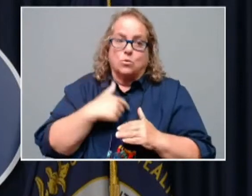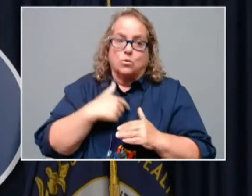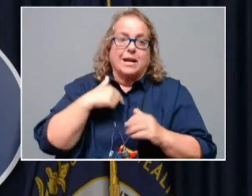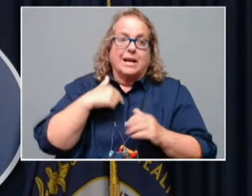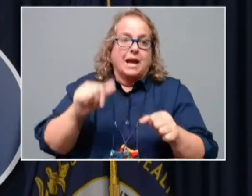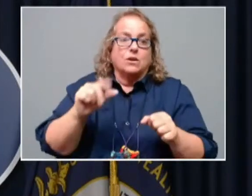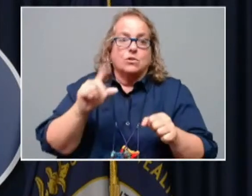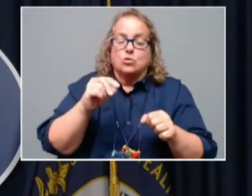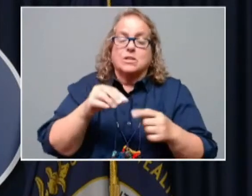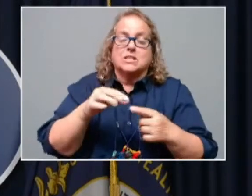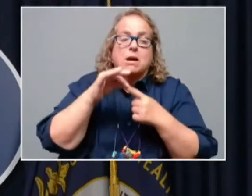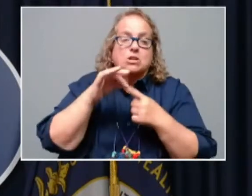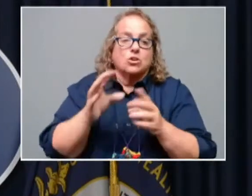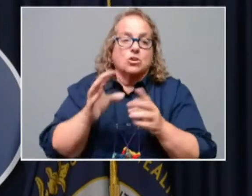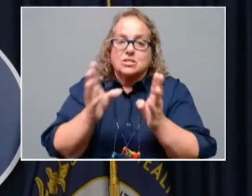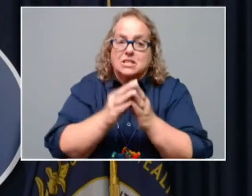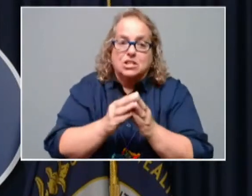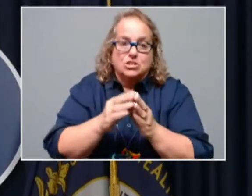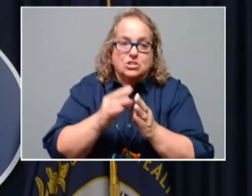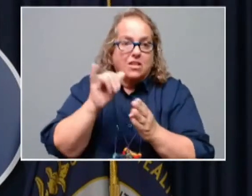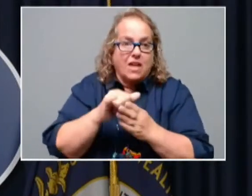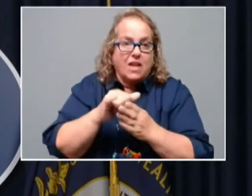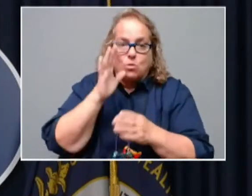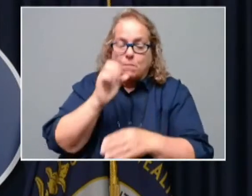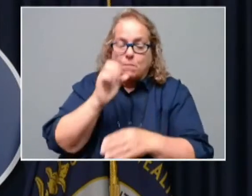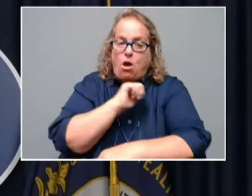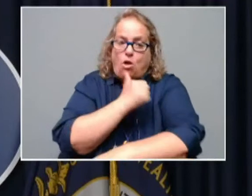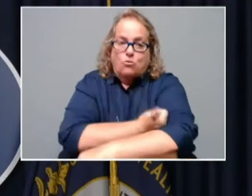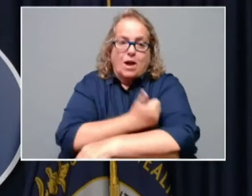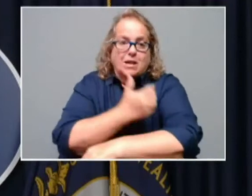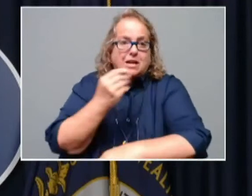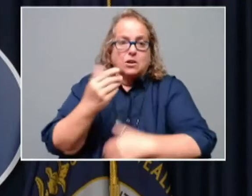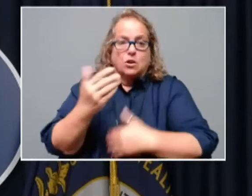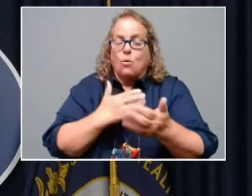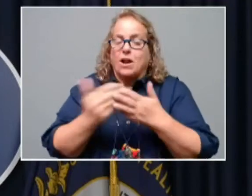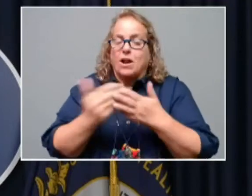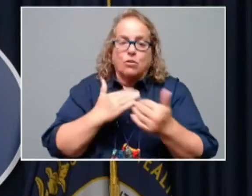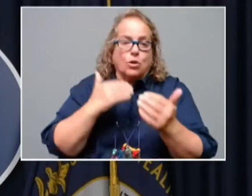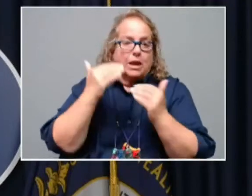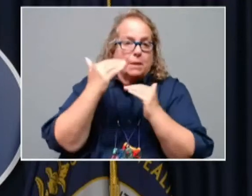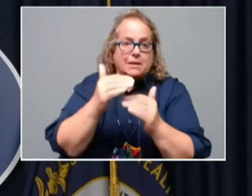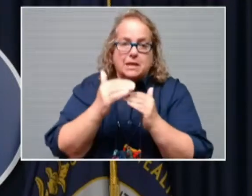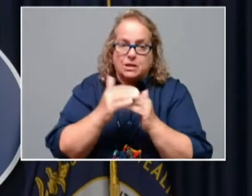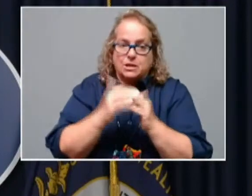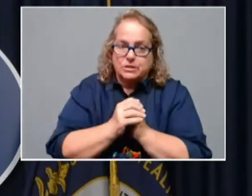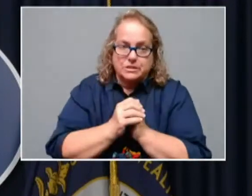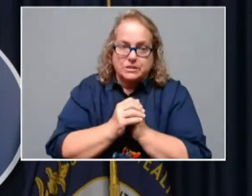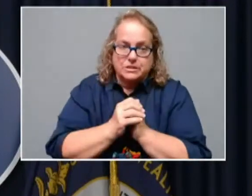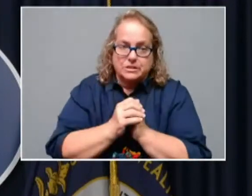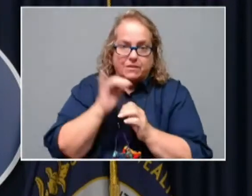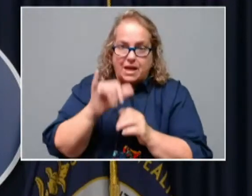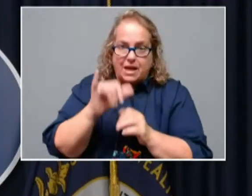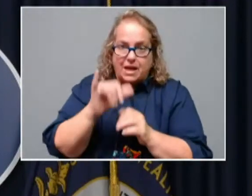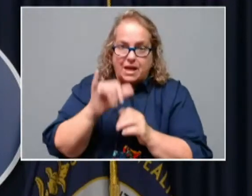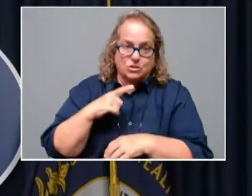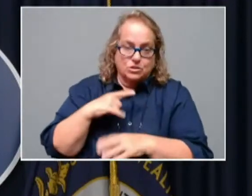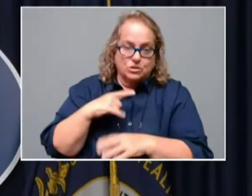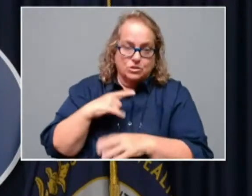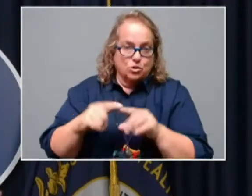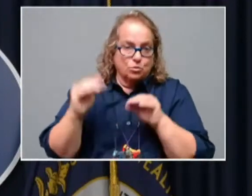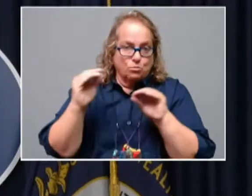session that be authorized, and whatever limitations that the legislature wants to put on it,